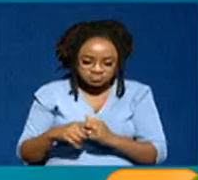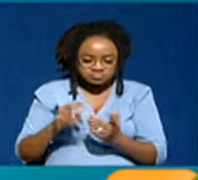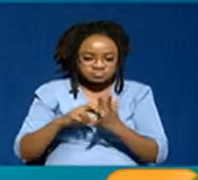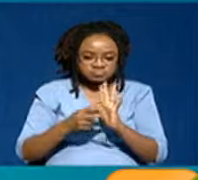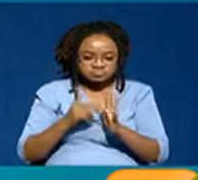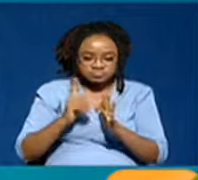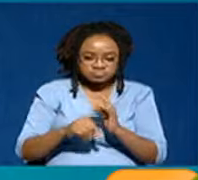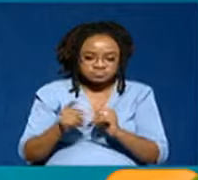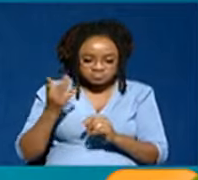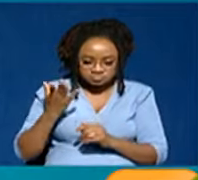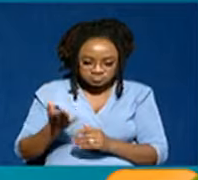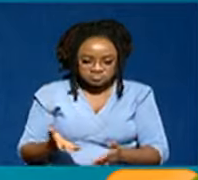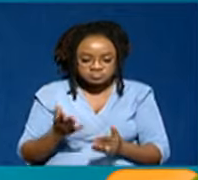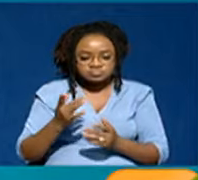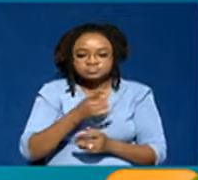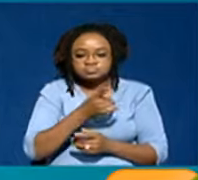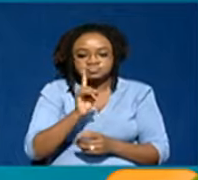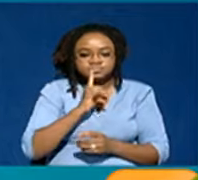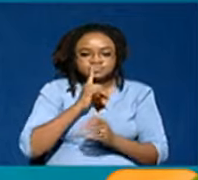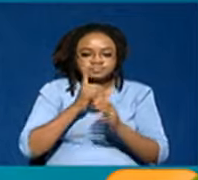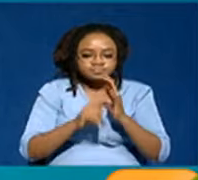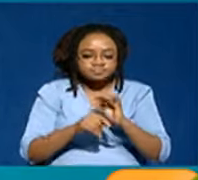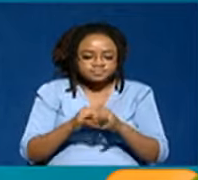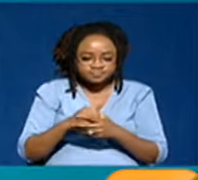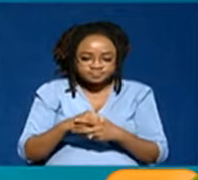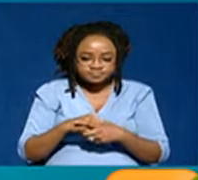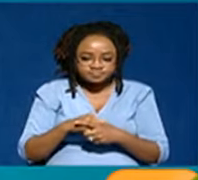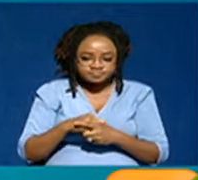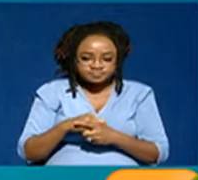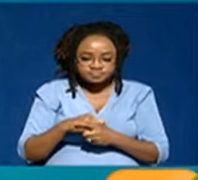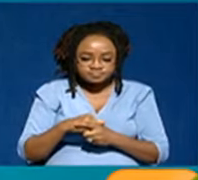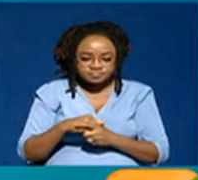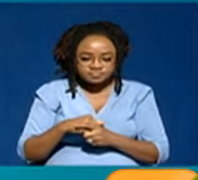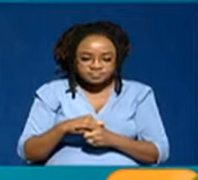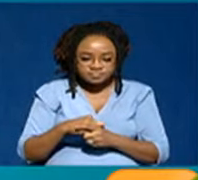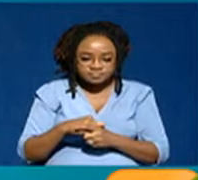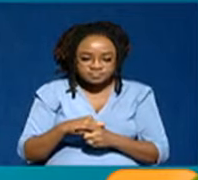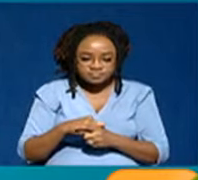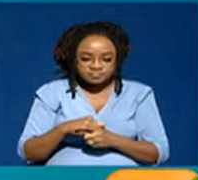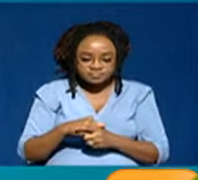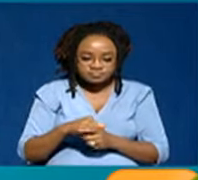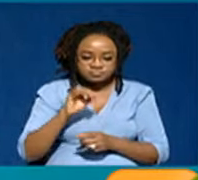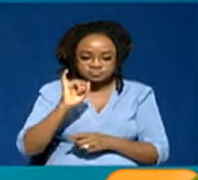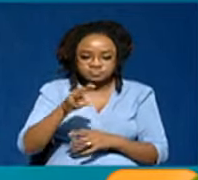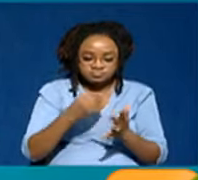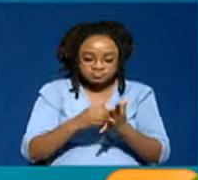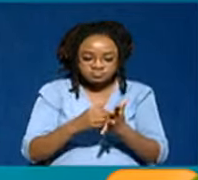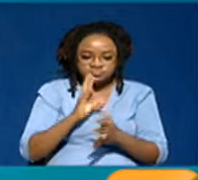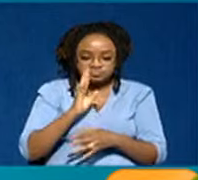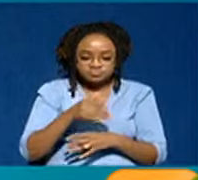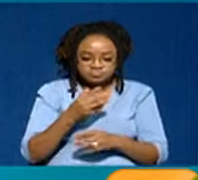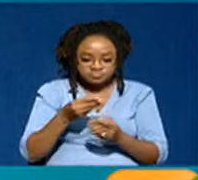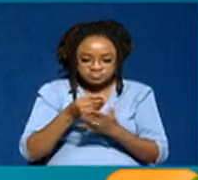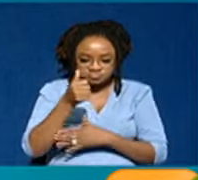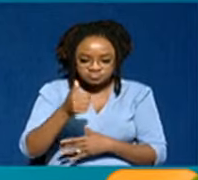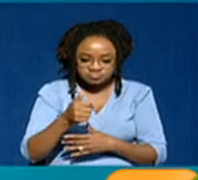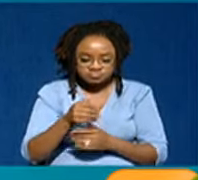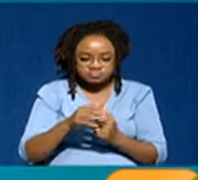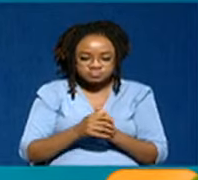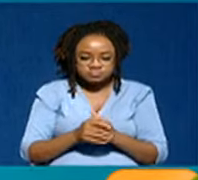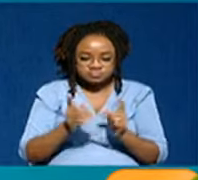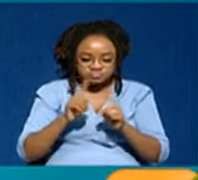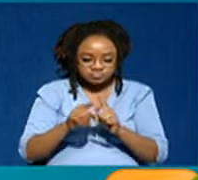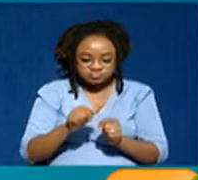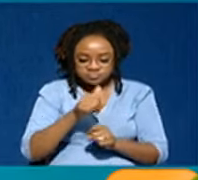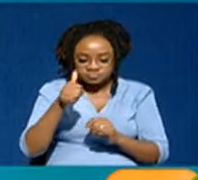this particular strike that they're now saying they've gotten, there's some miracles that's happening, that money is coming to be paid. We have the issue of the basic salary